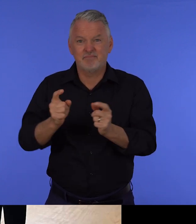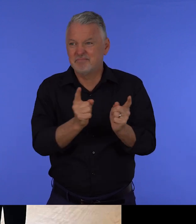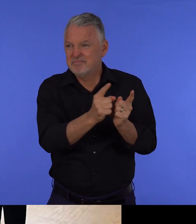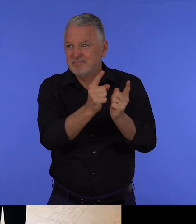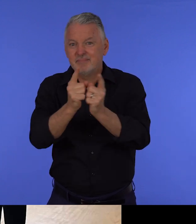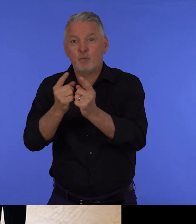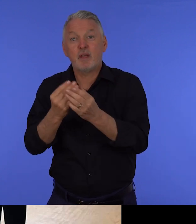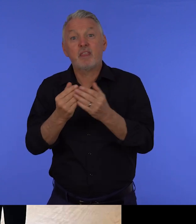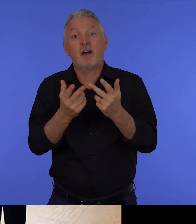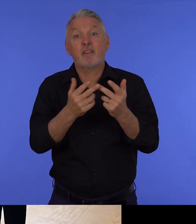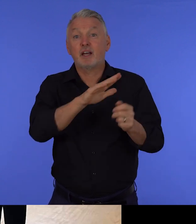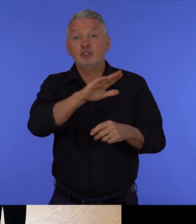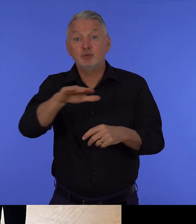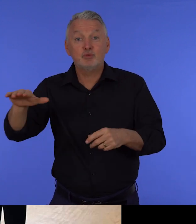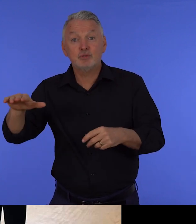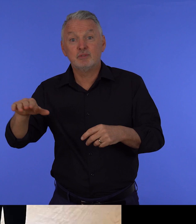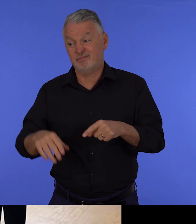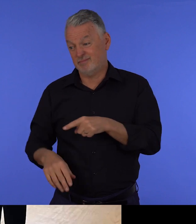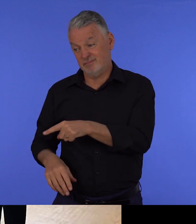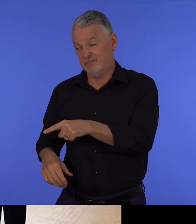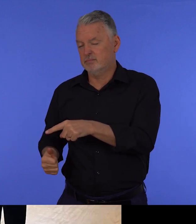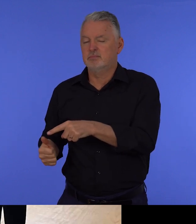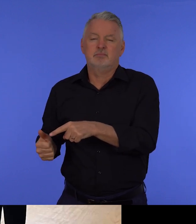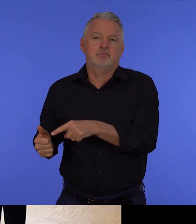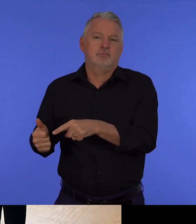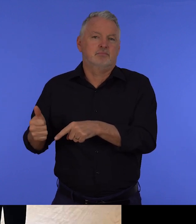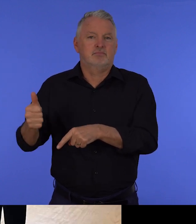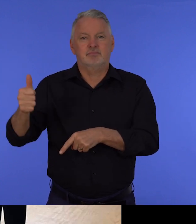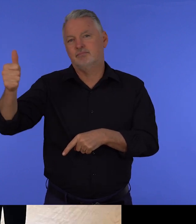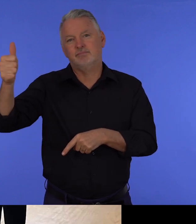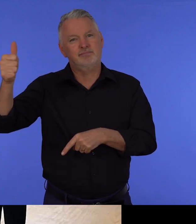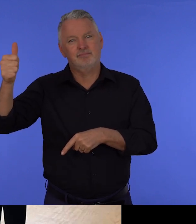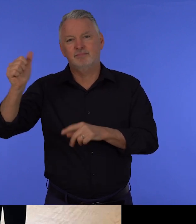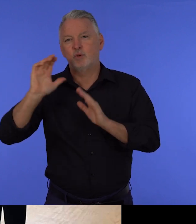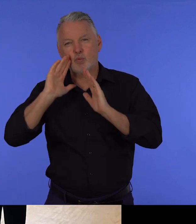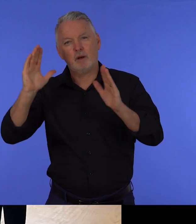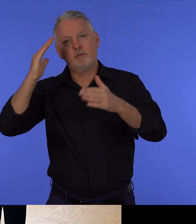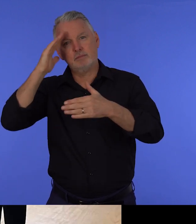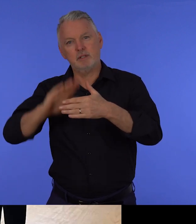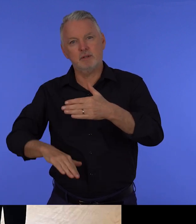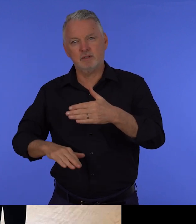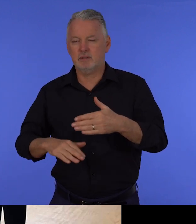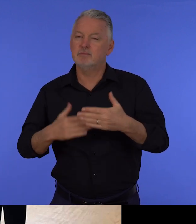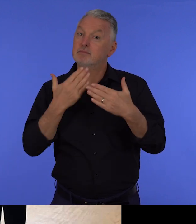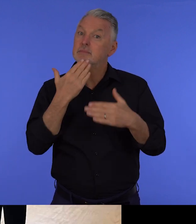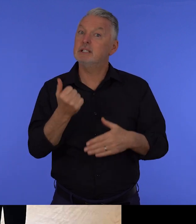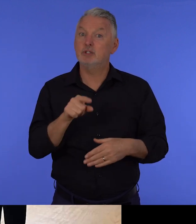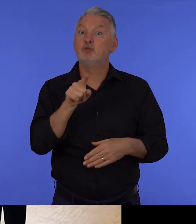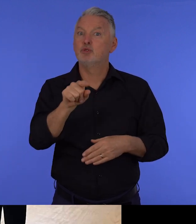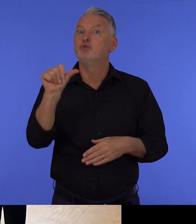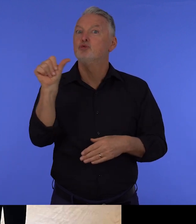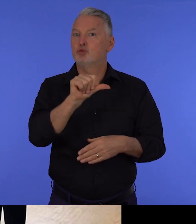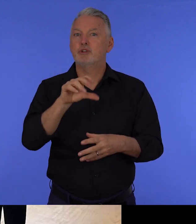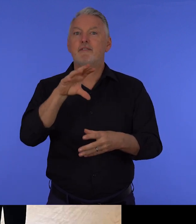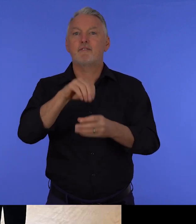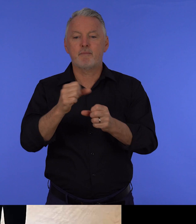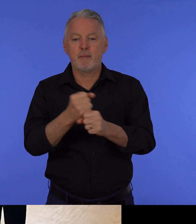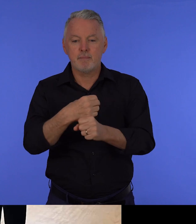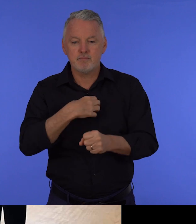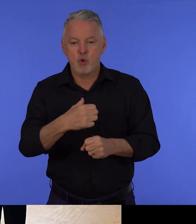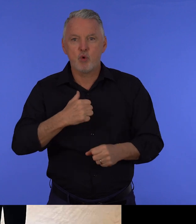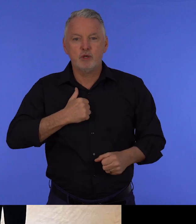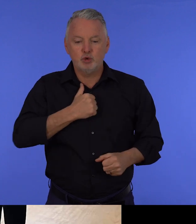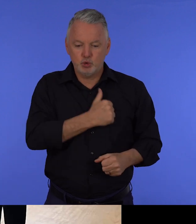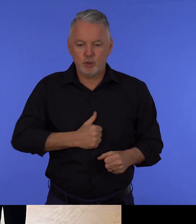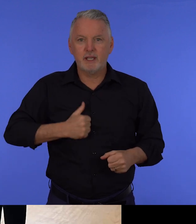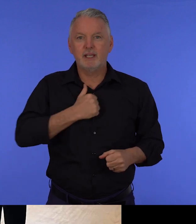was a great weekend. We got to go canoeing. We got to do fun stuff with the other kids, and she, you know, she thrives there. So